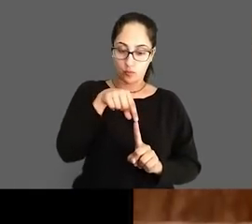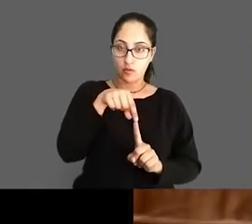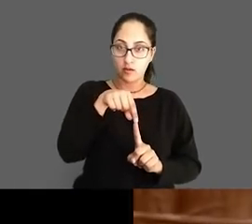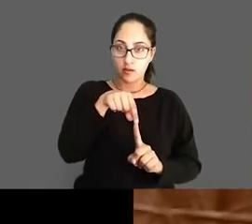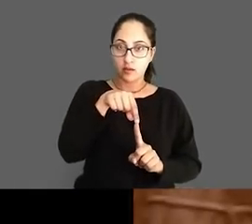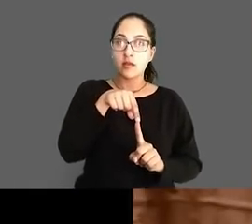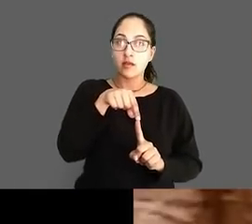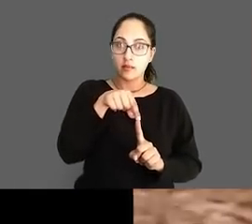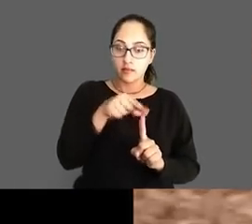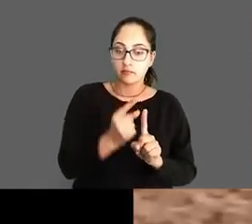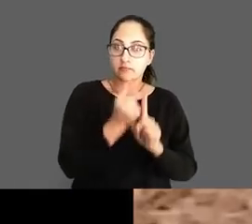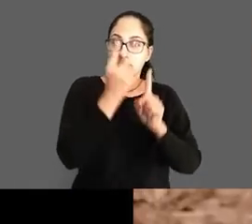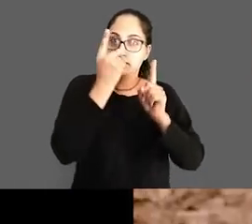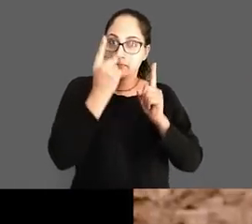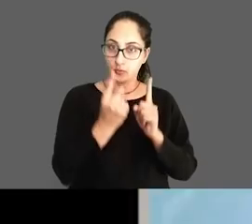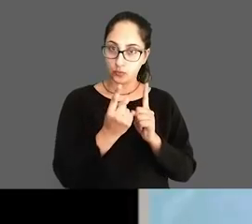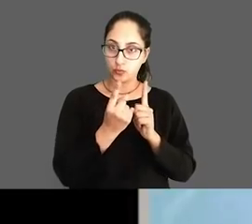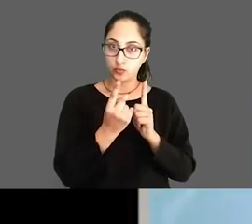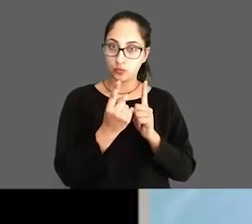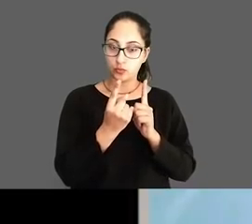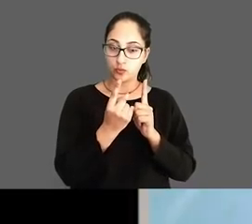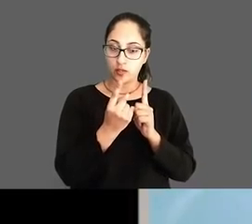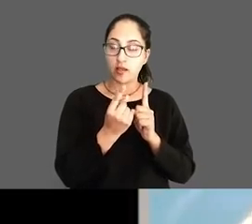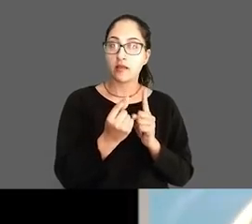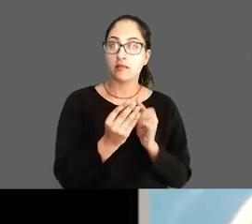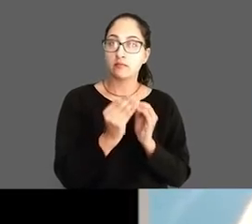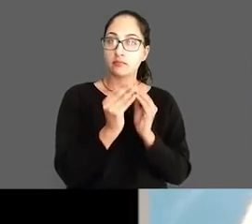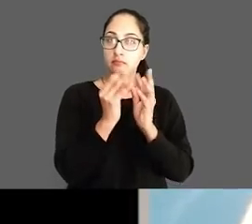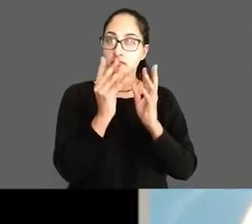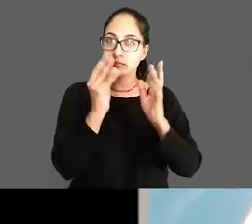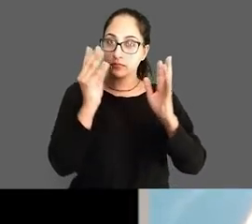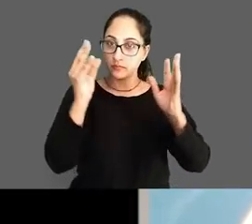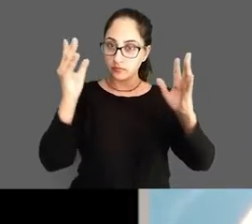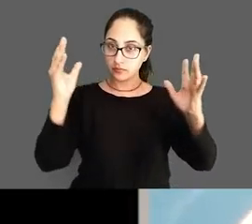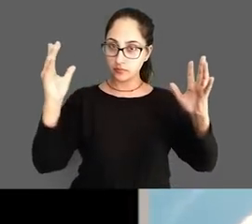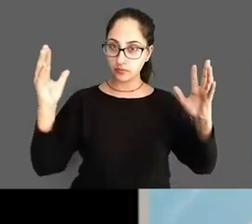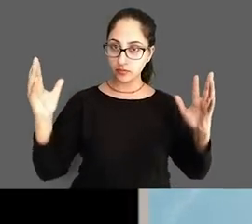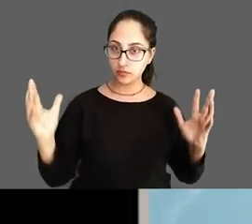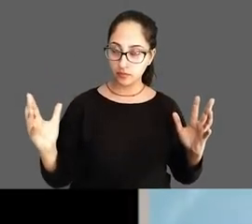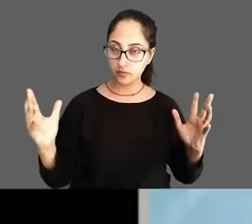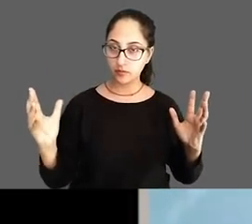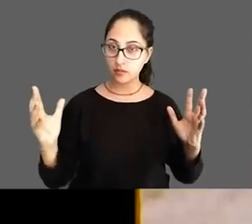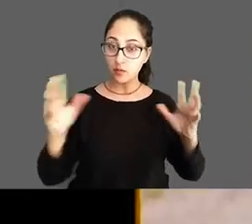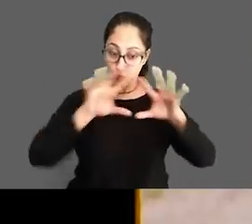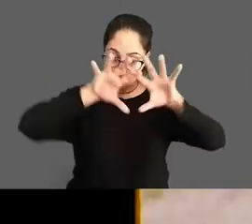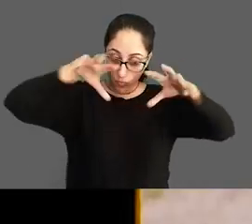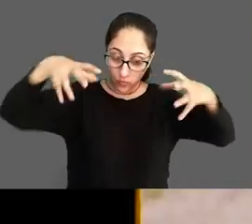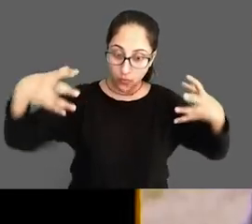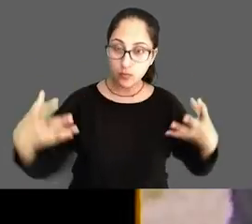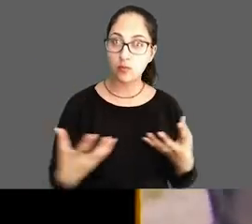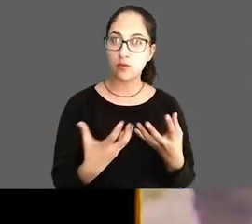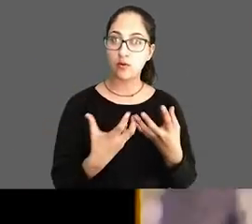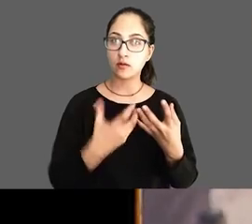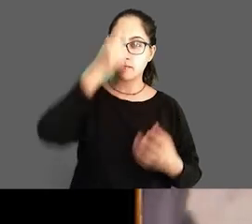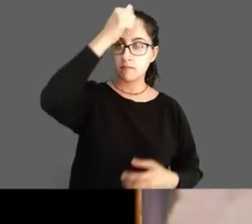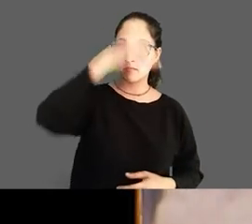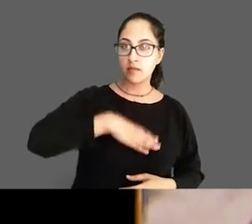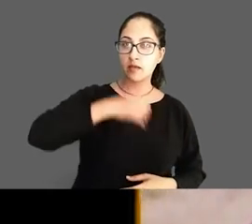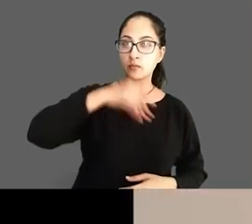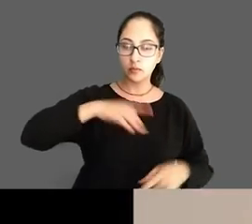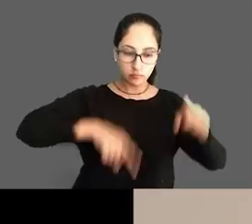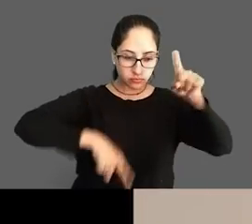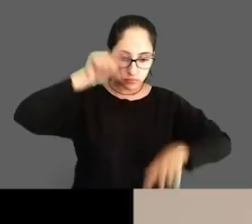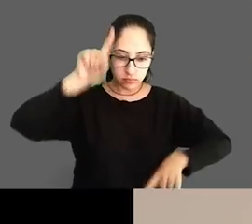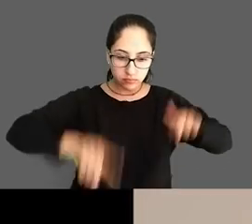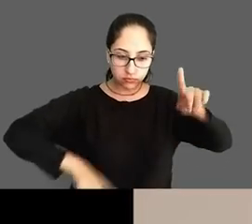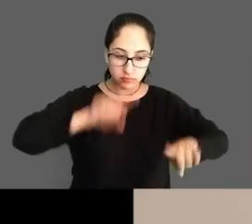and from it created its mate, and from the pair of them scattered abroad